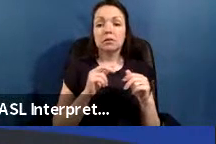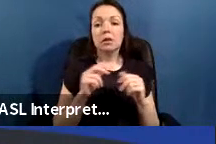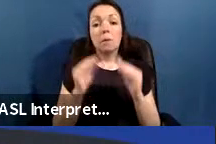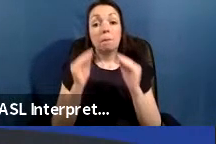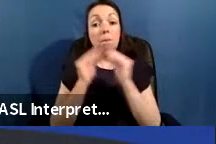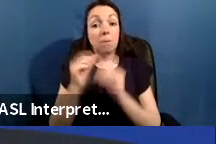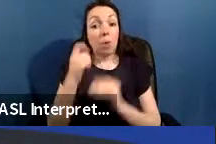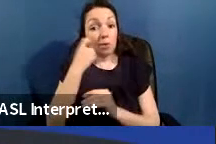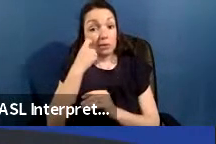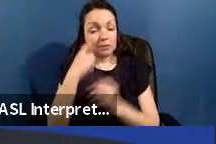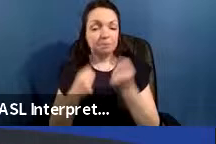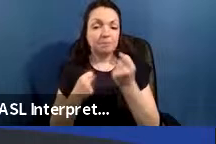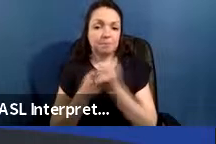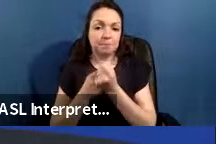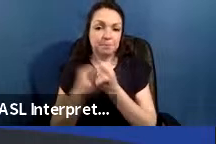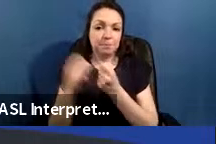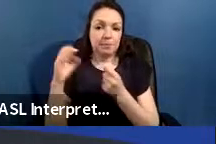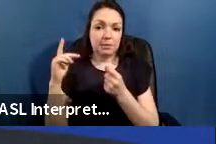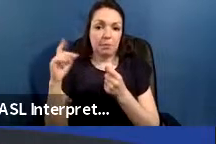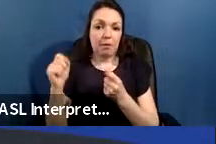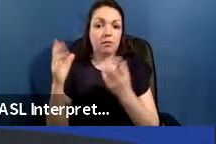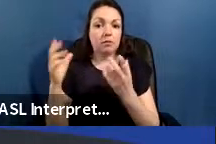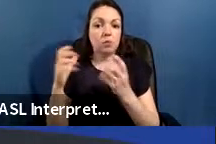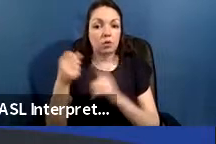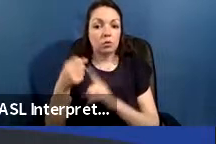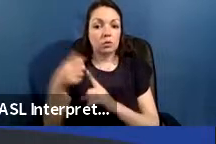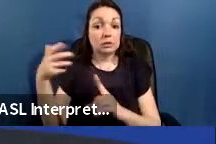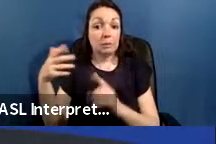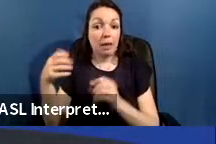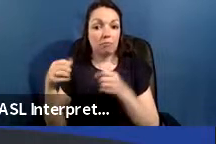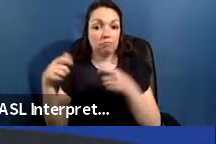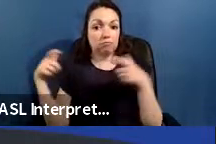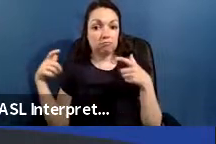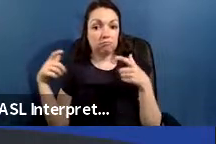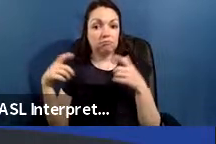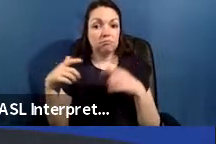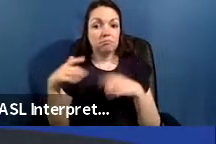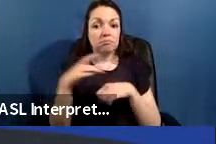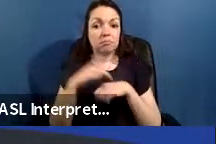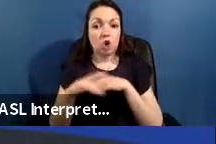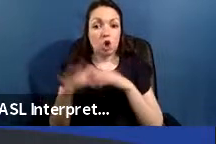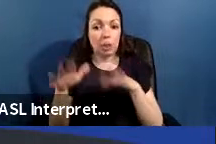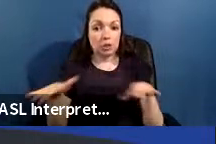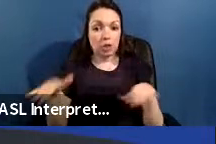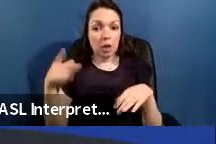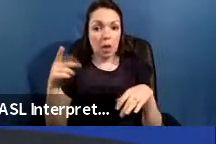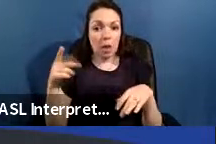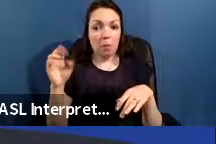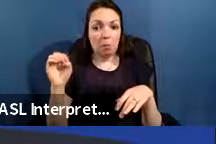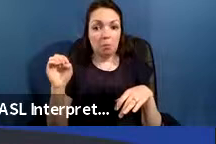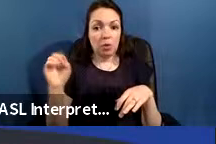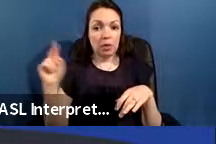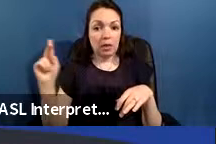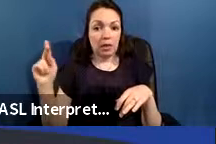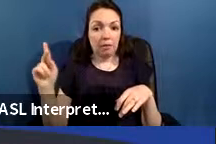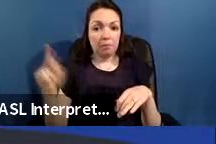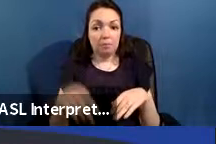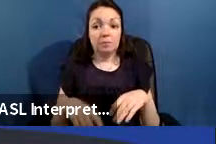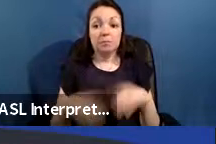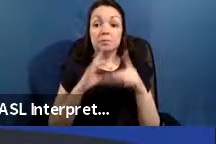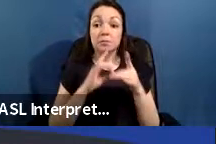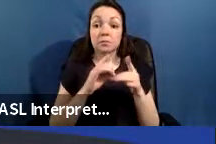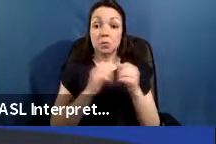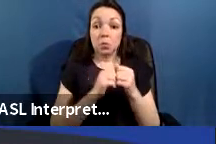CPS initiative to expand early childhood or pre-K. In coordination with the schools, the chief